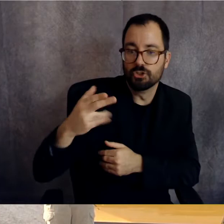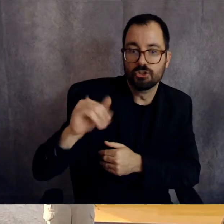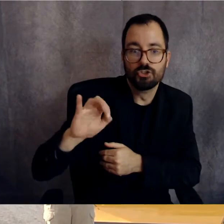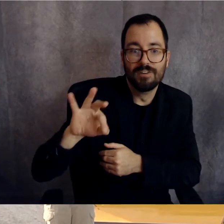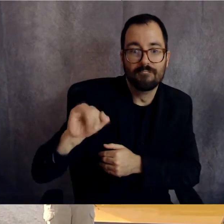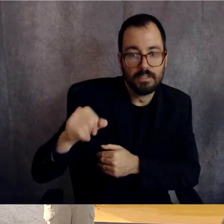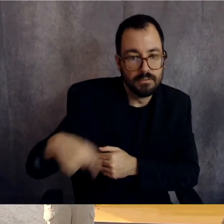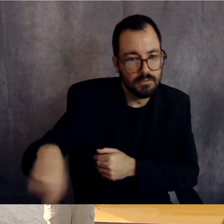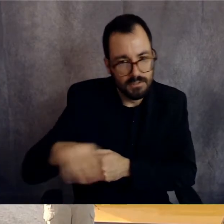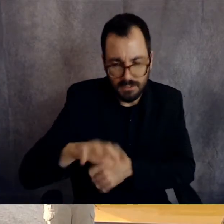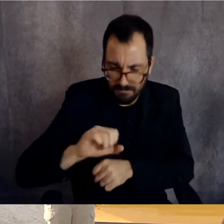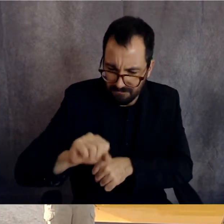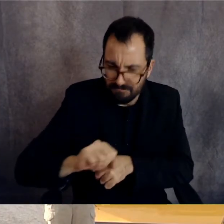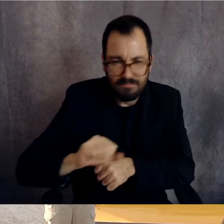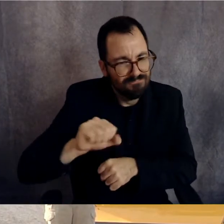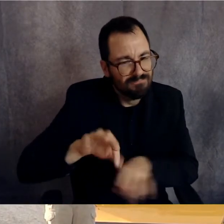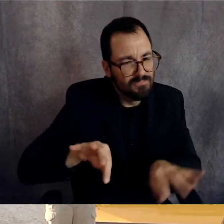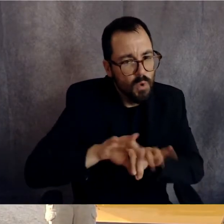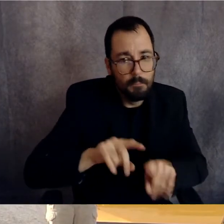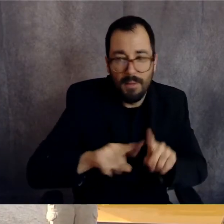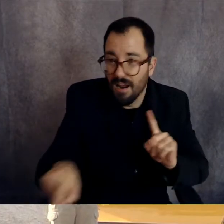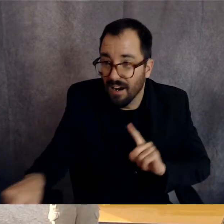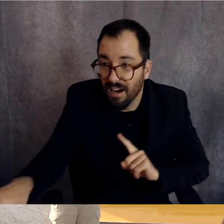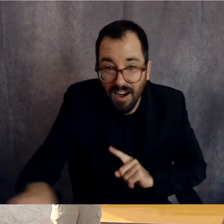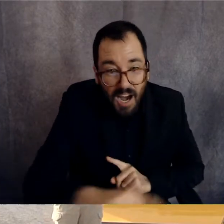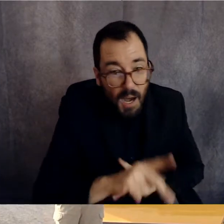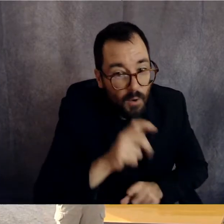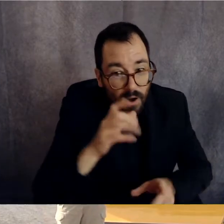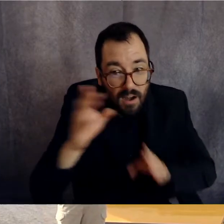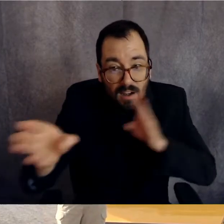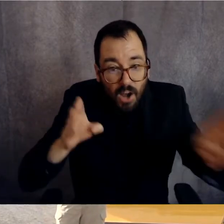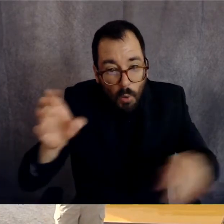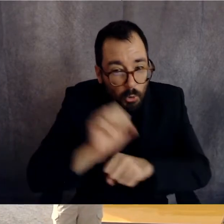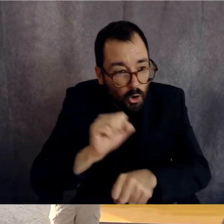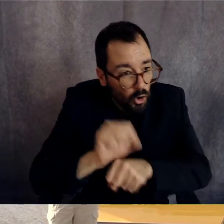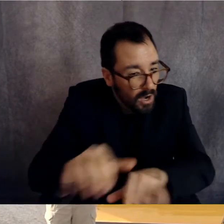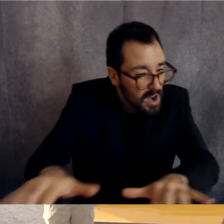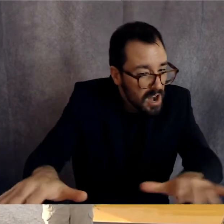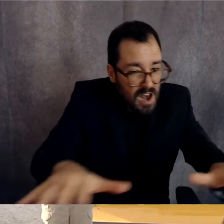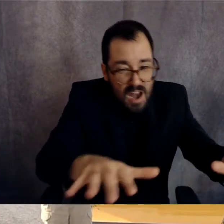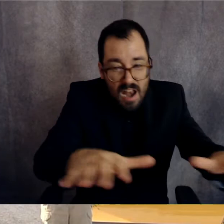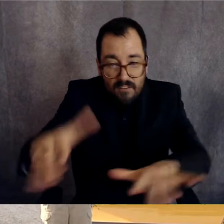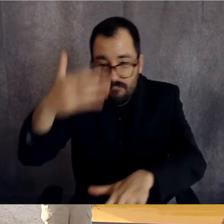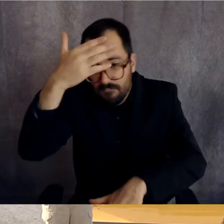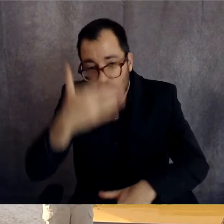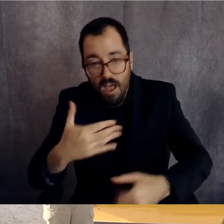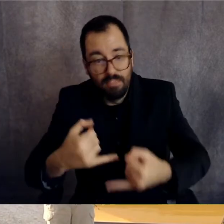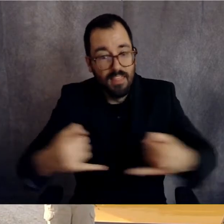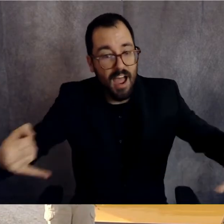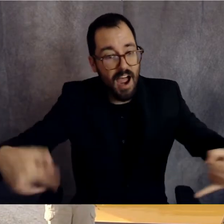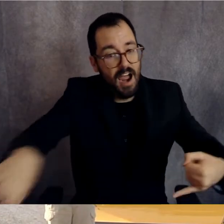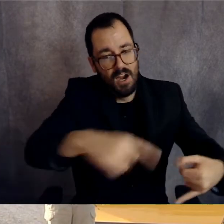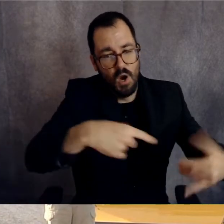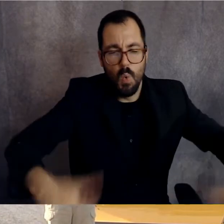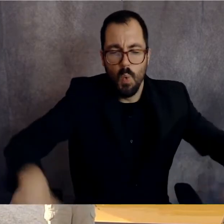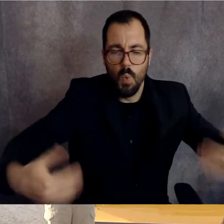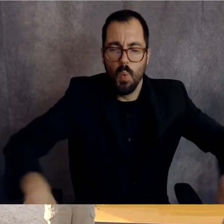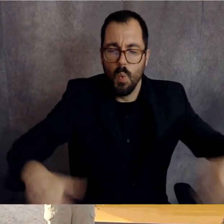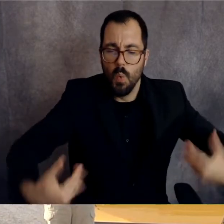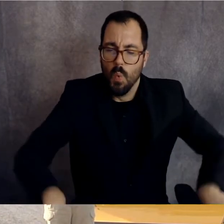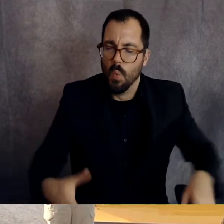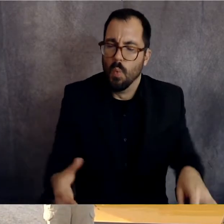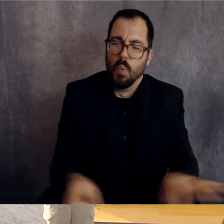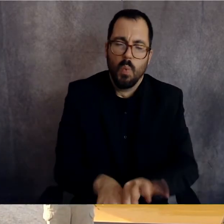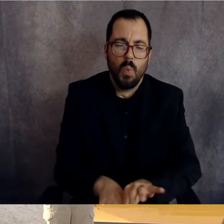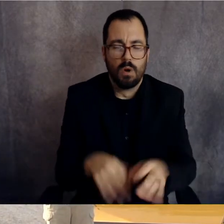dirty every day and do that work, without you, we don't have the city of Boston that we enjoy. So thank you. On behalf of all the residents of the city, I want to thank you for your